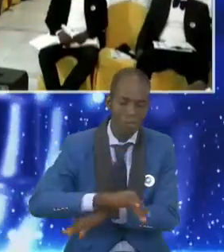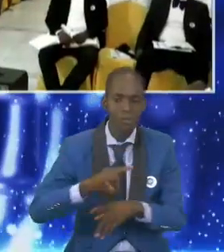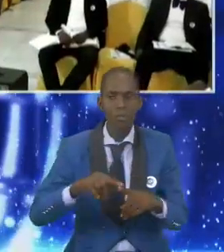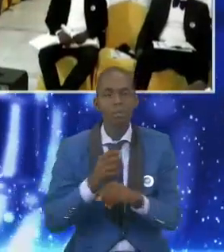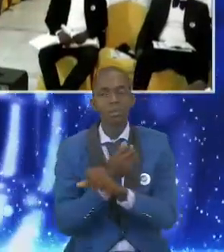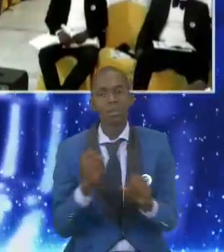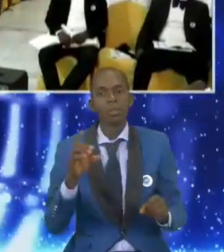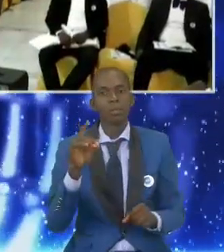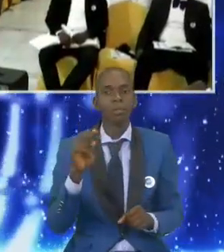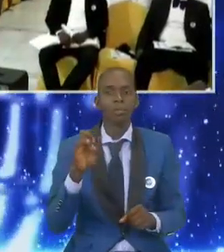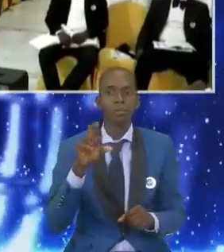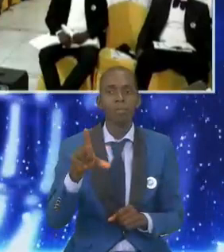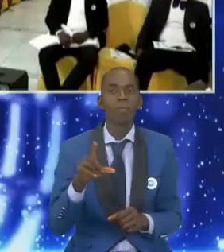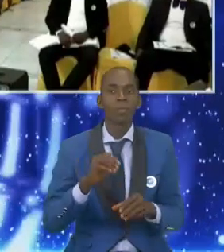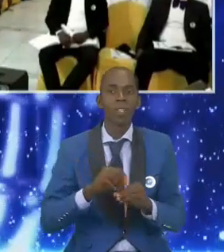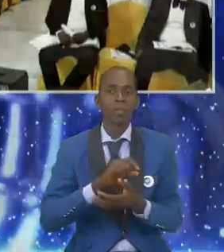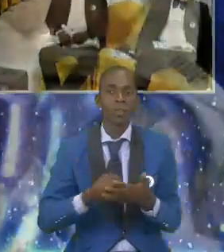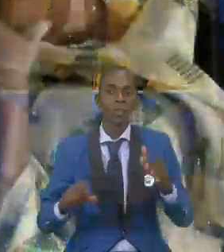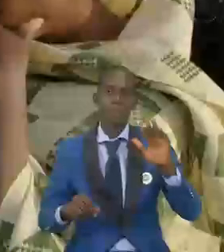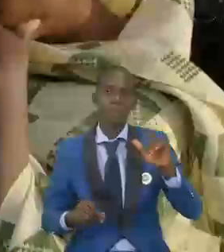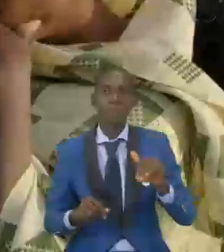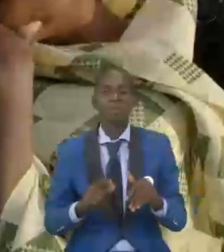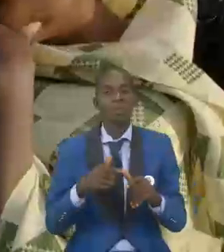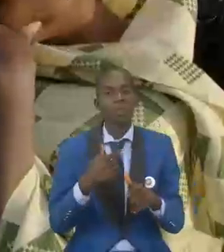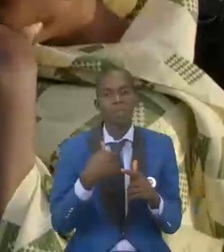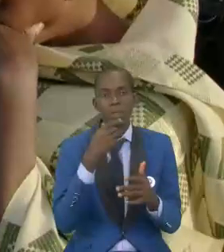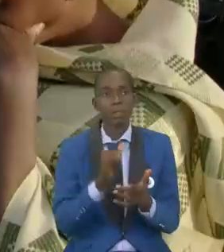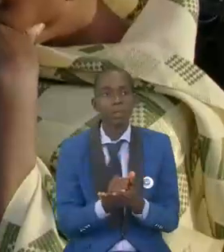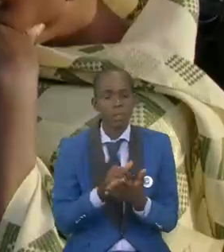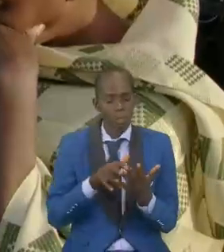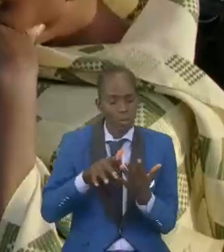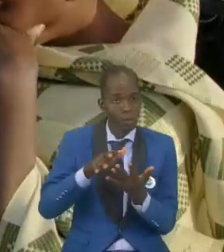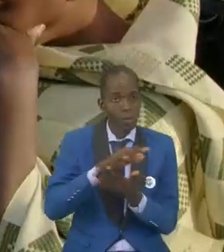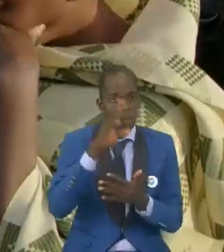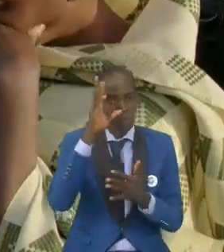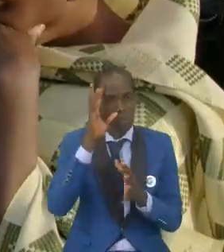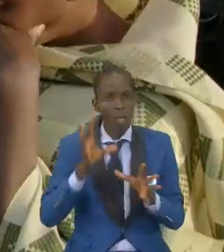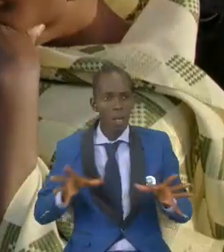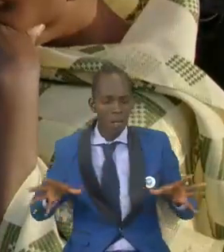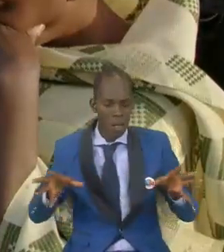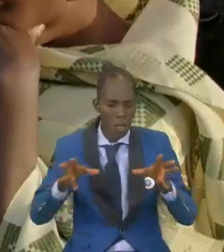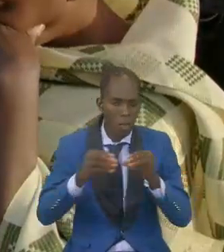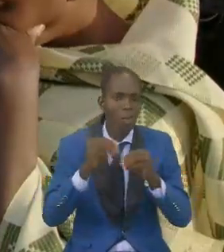verse 15, it says, then these men assembled unto the